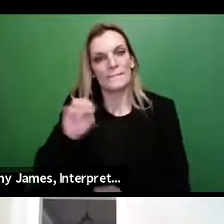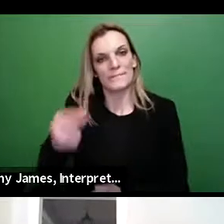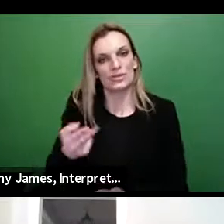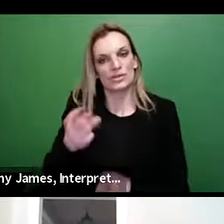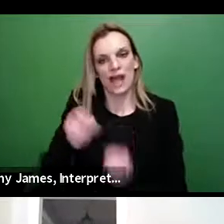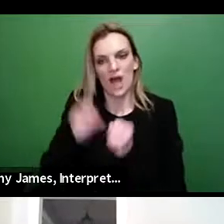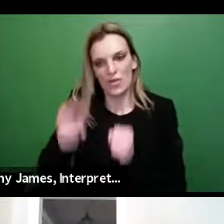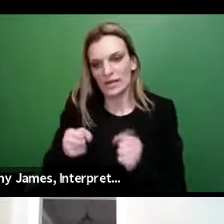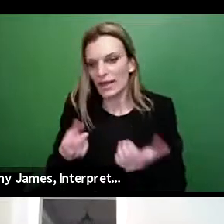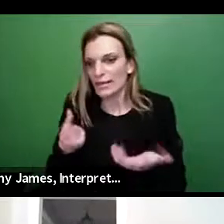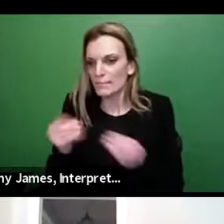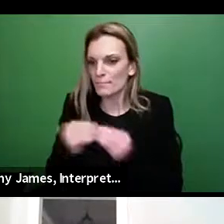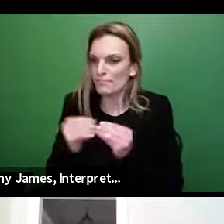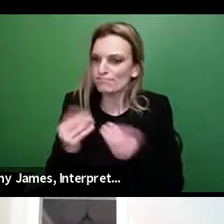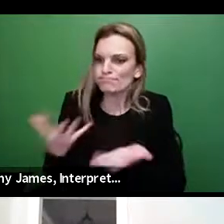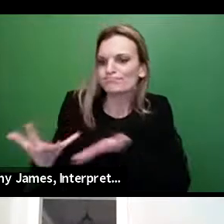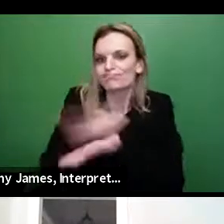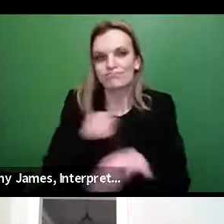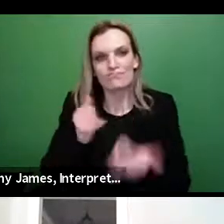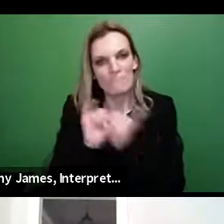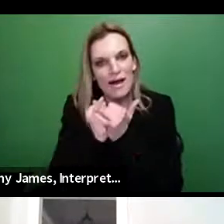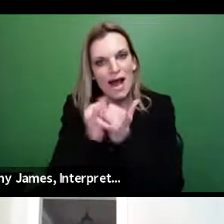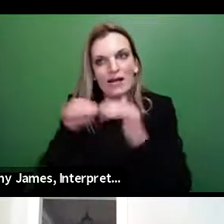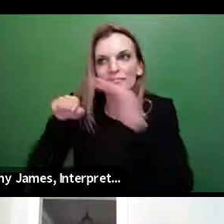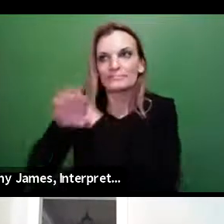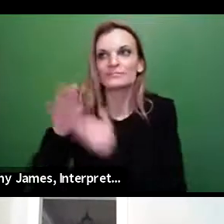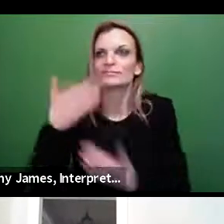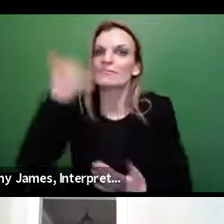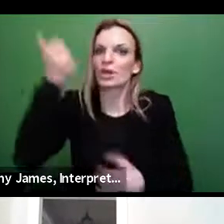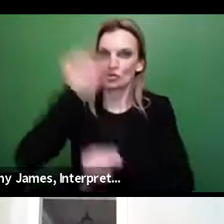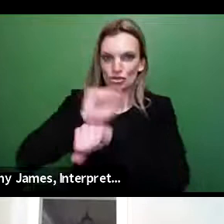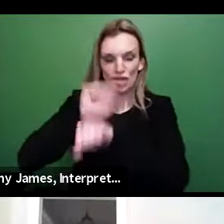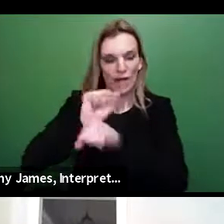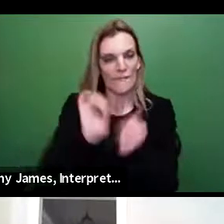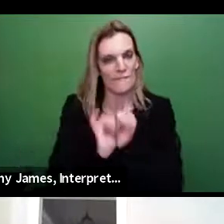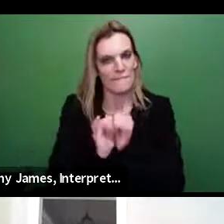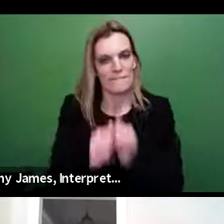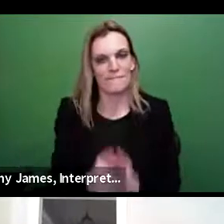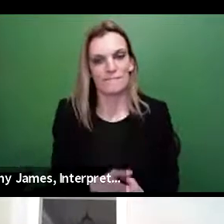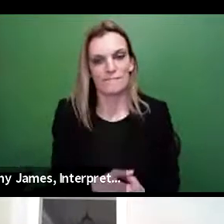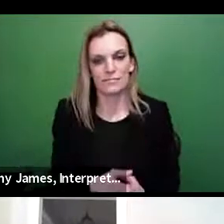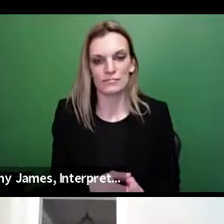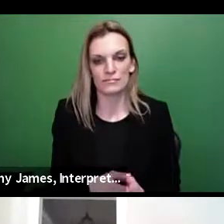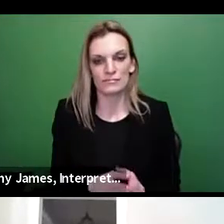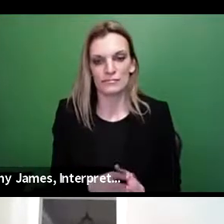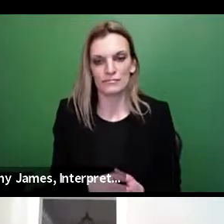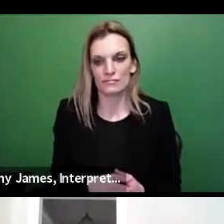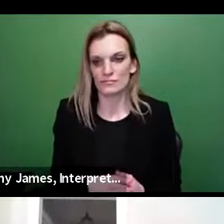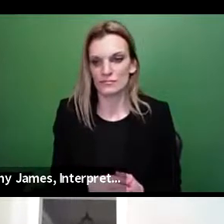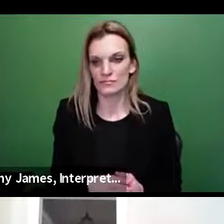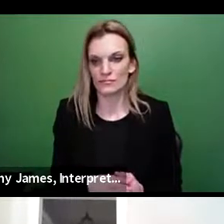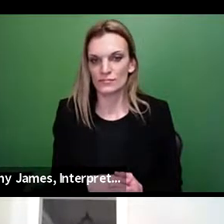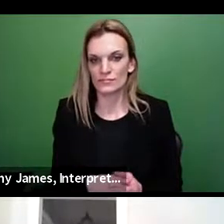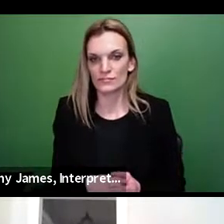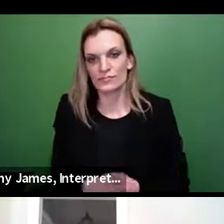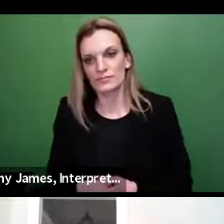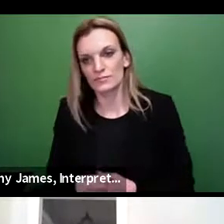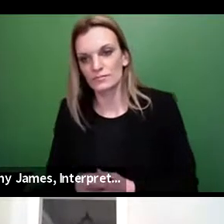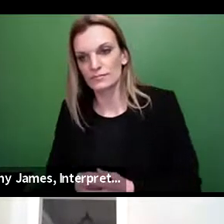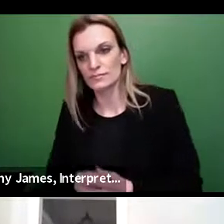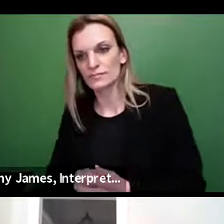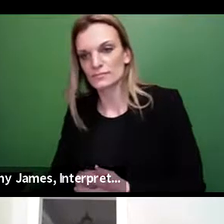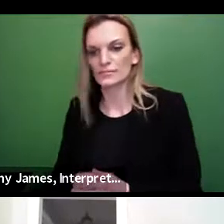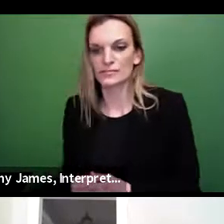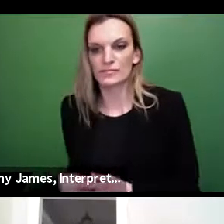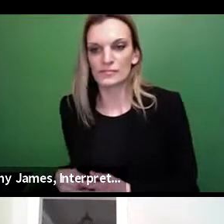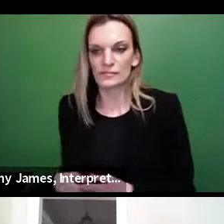higher paying jobs, the jobs of their choice? Our third committee that we came out of those